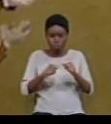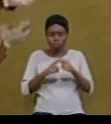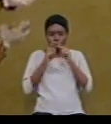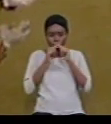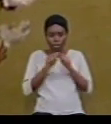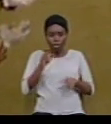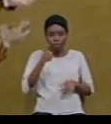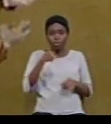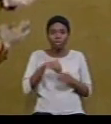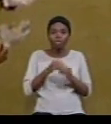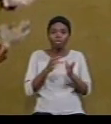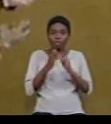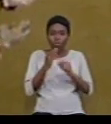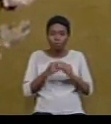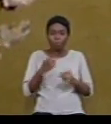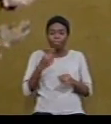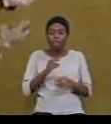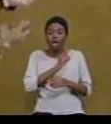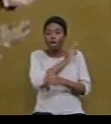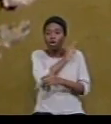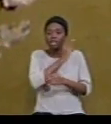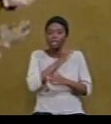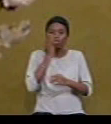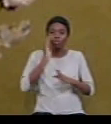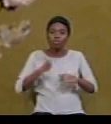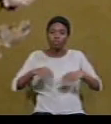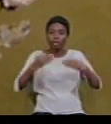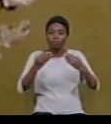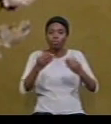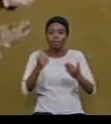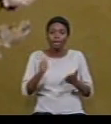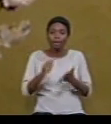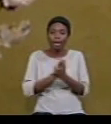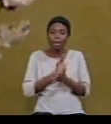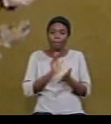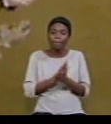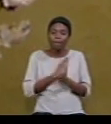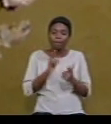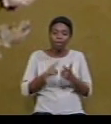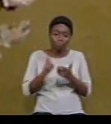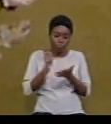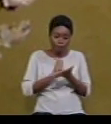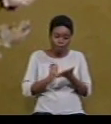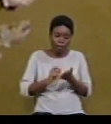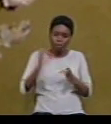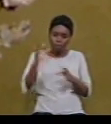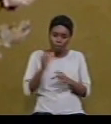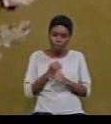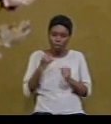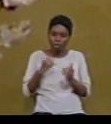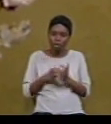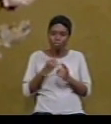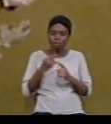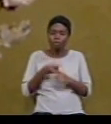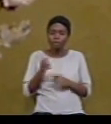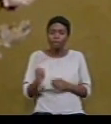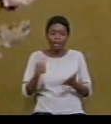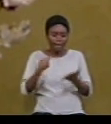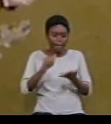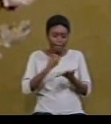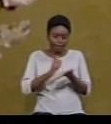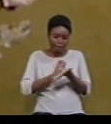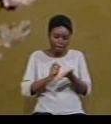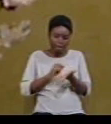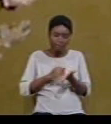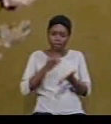name. The ushers will give you a slip to fill. Collect it from them. Fill it